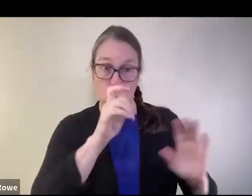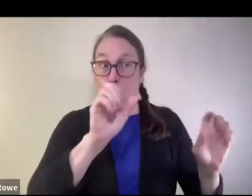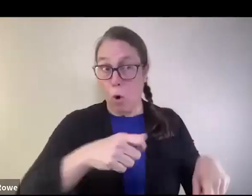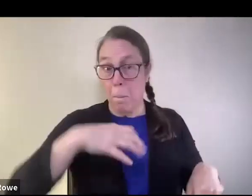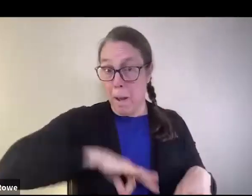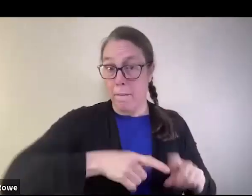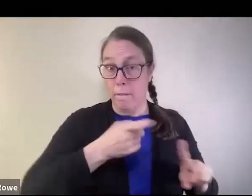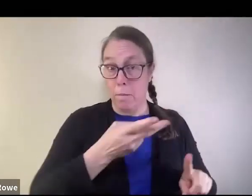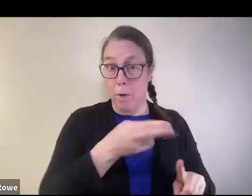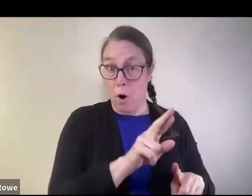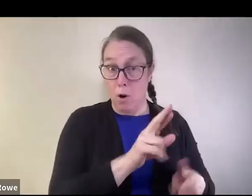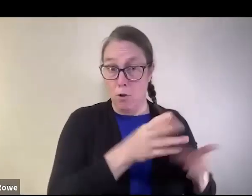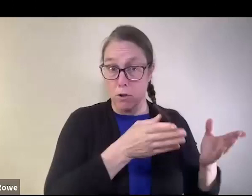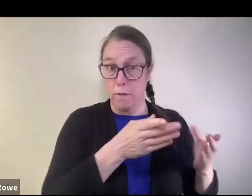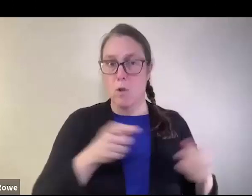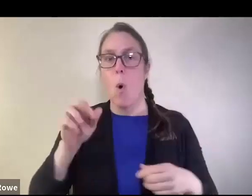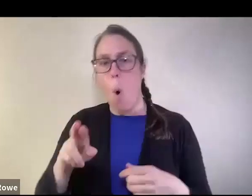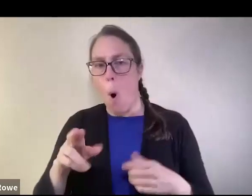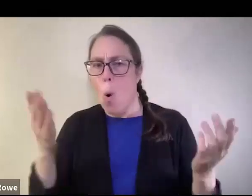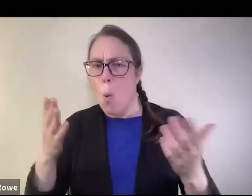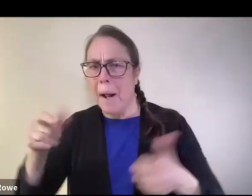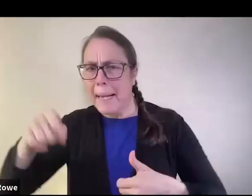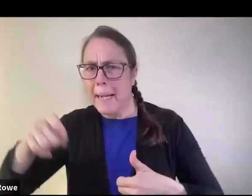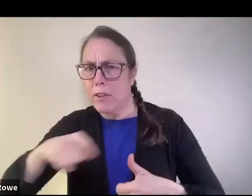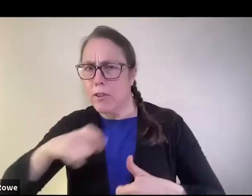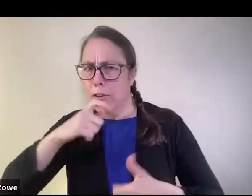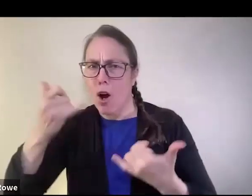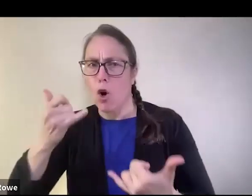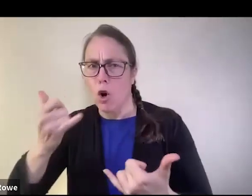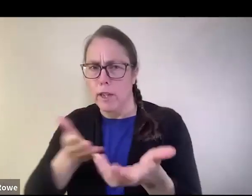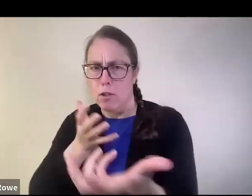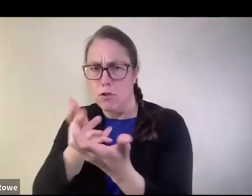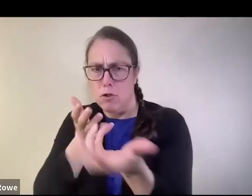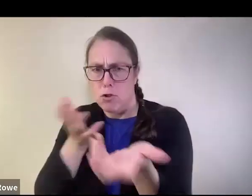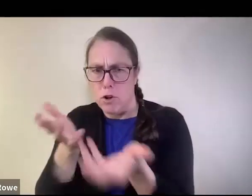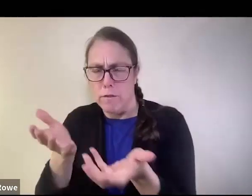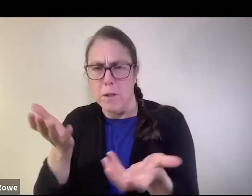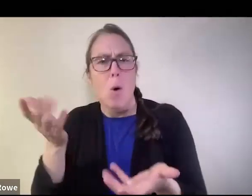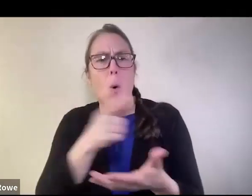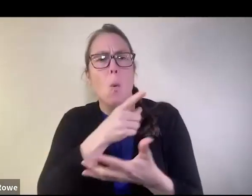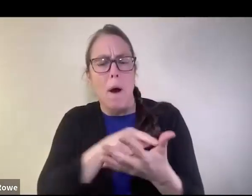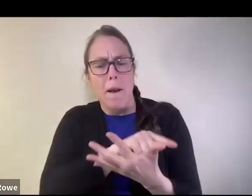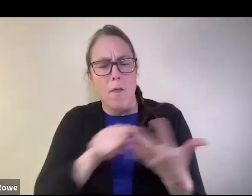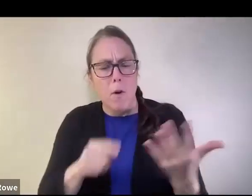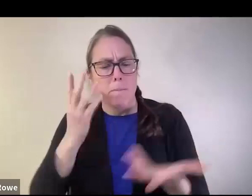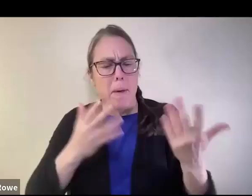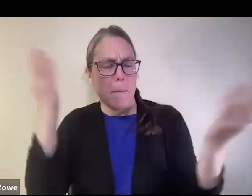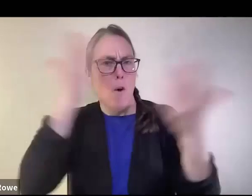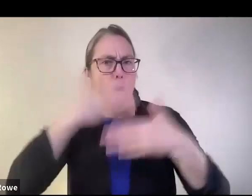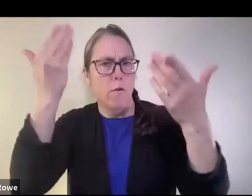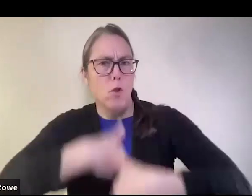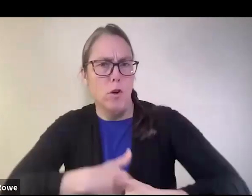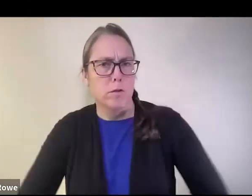VR services, or what needs that are currently not being served might have been overlooked?